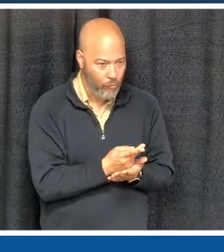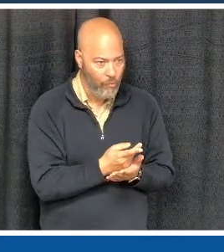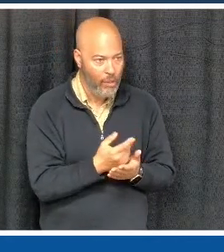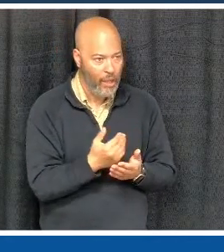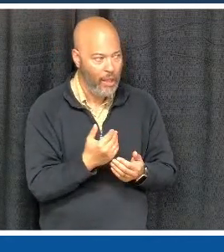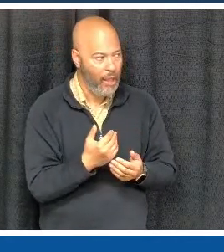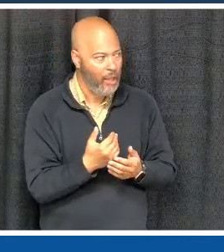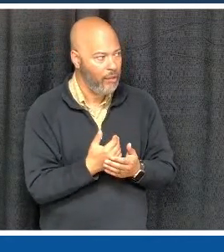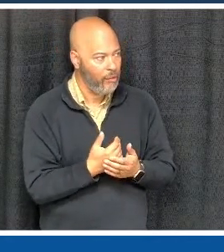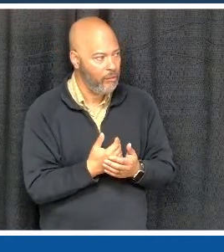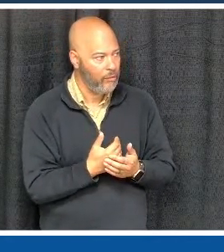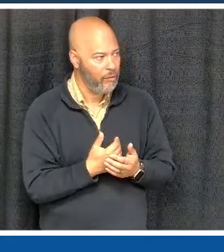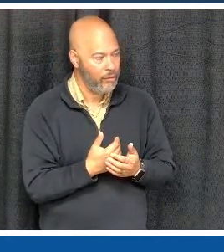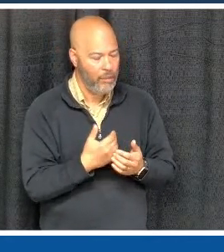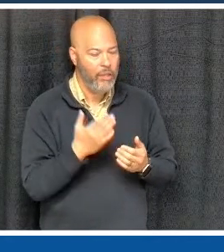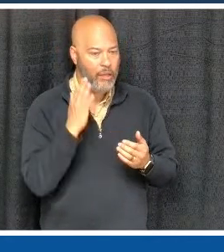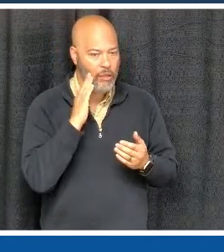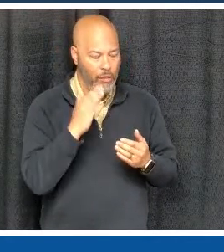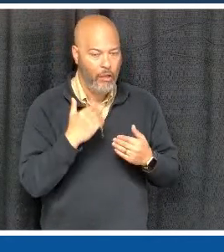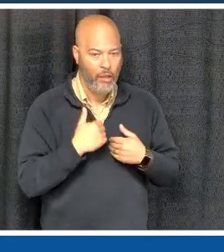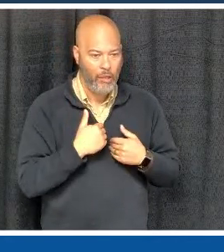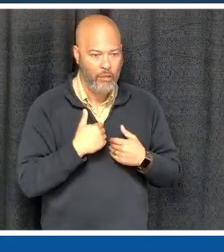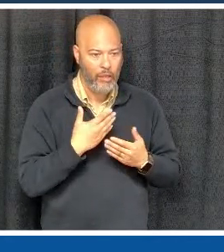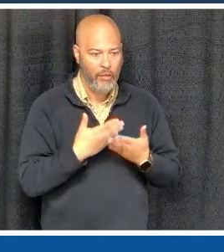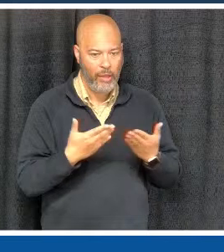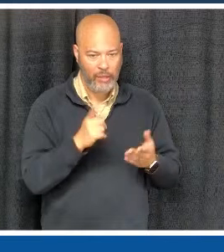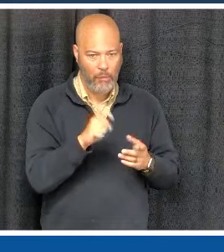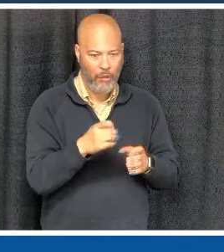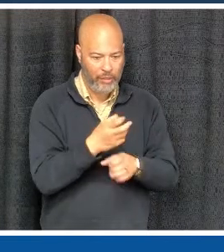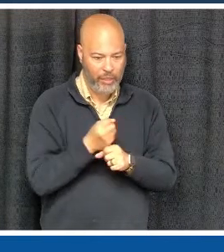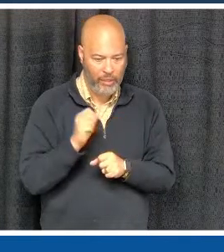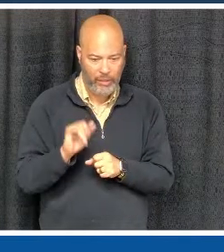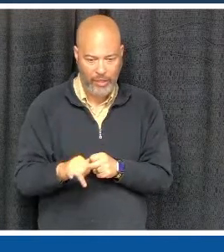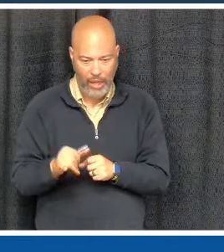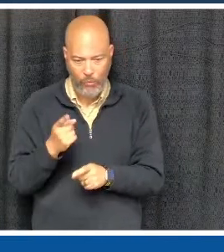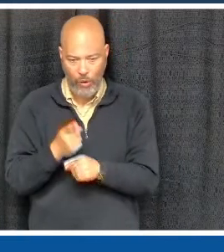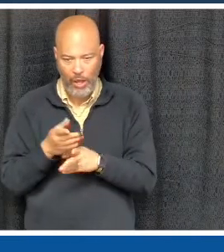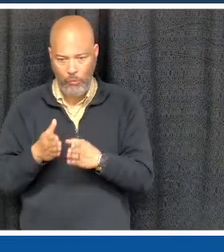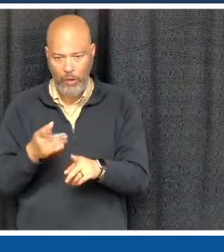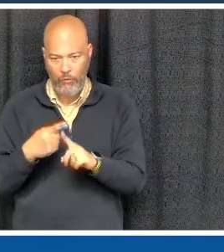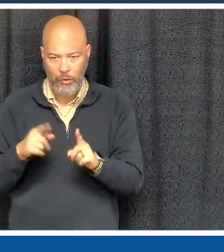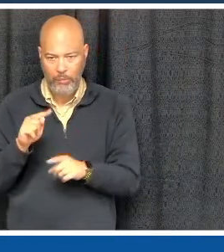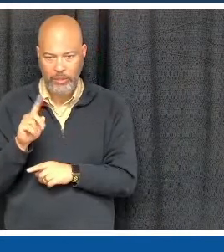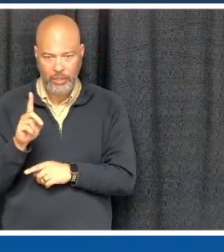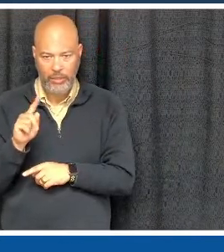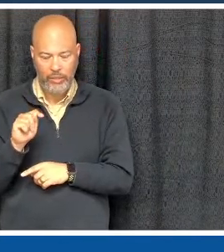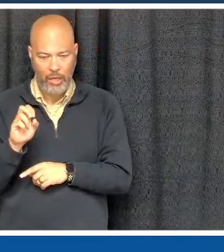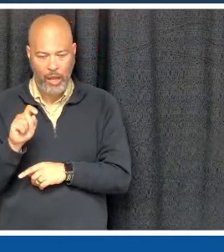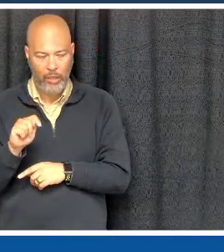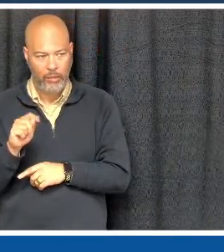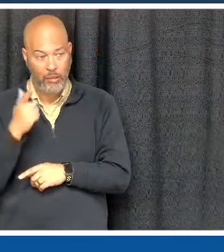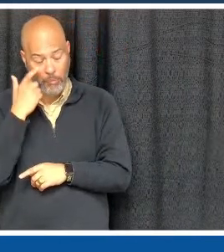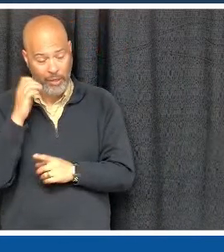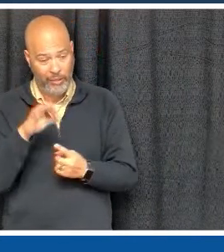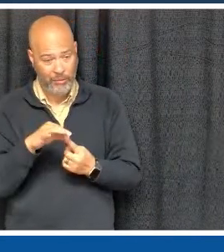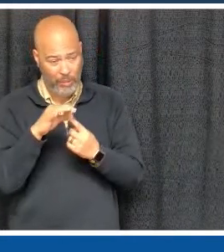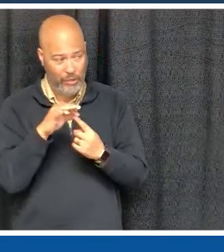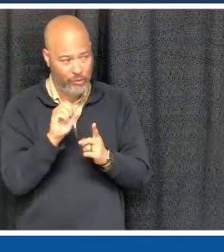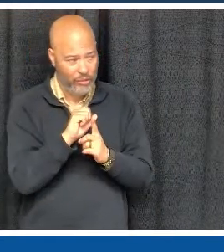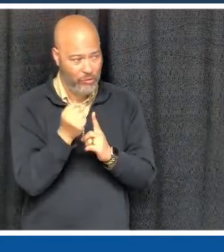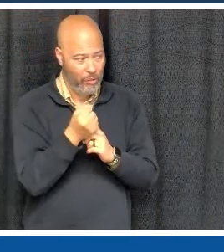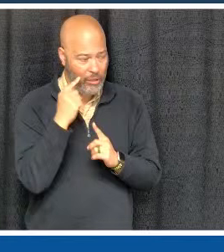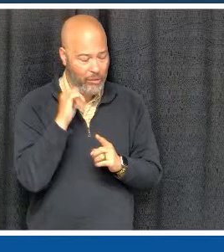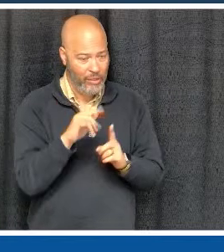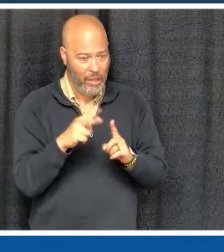I'll say there's conditions applying. The condition is that they have to get that TDOT right away. Due to the unique circumstances of this